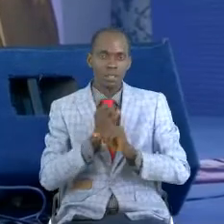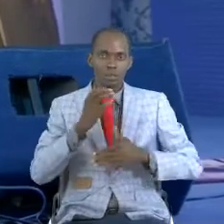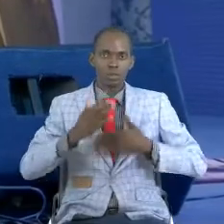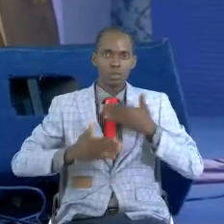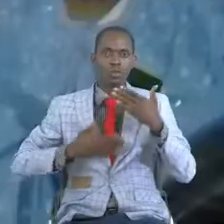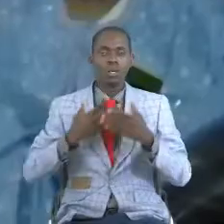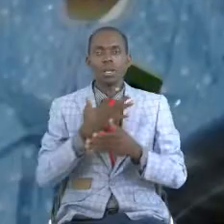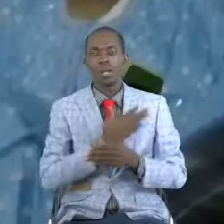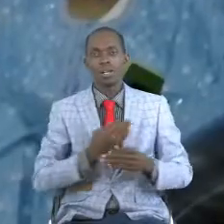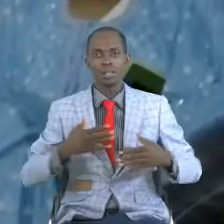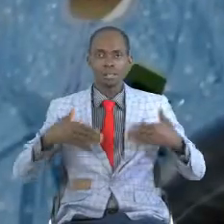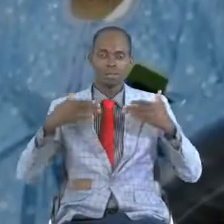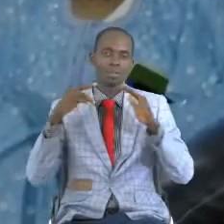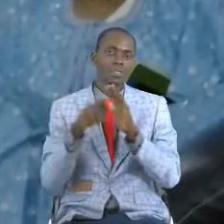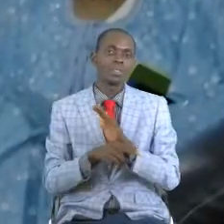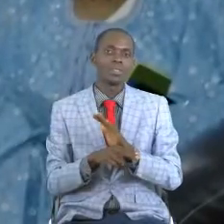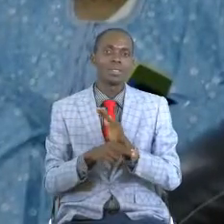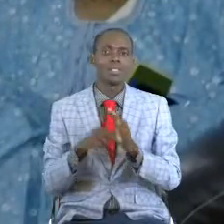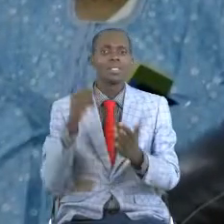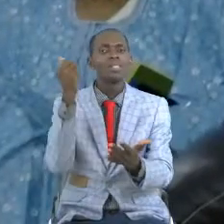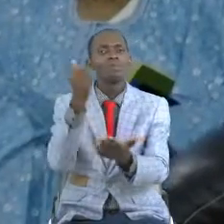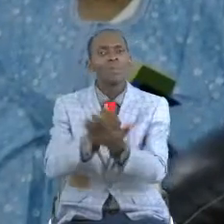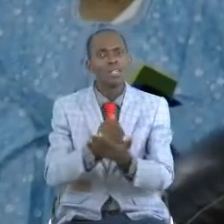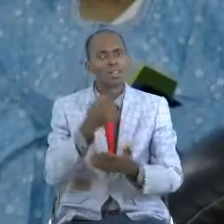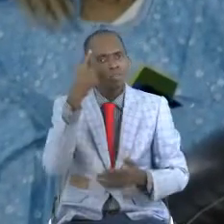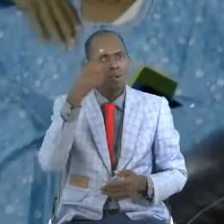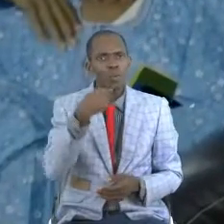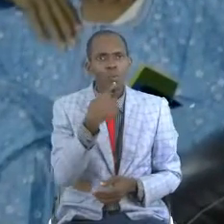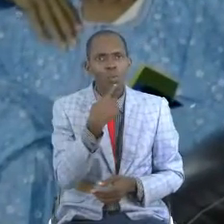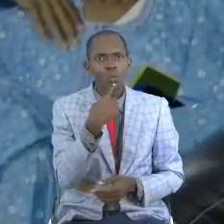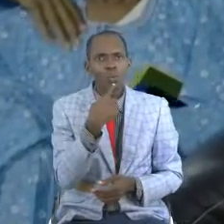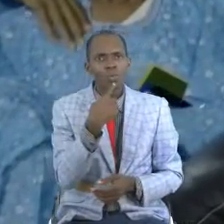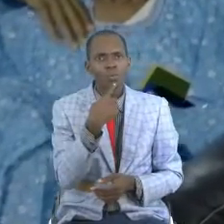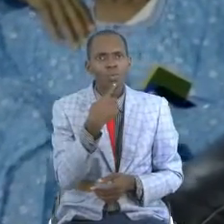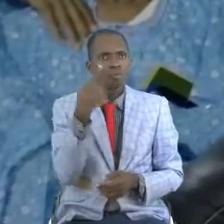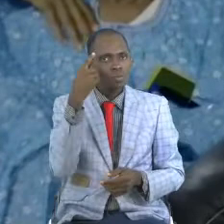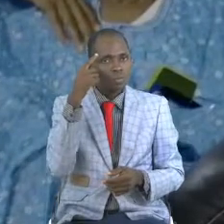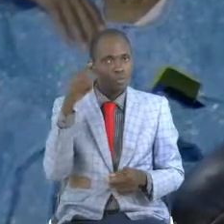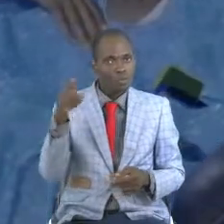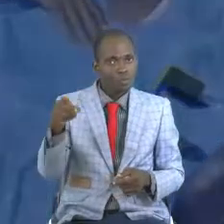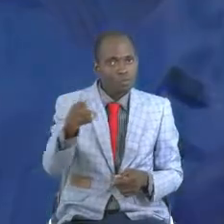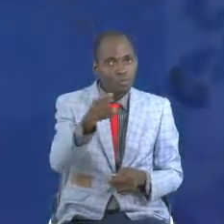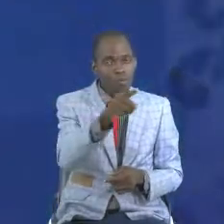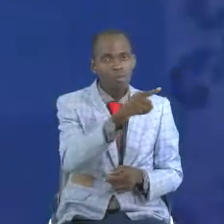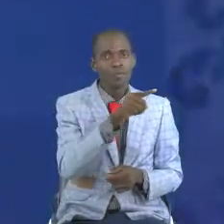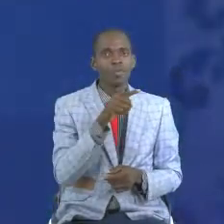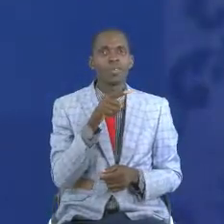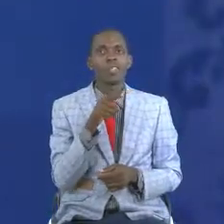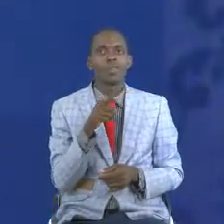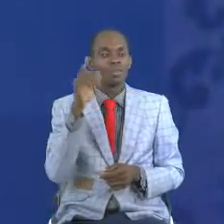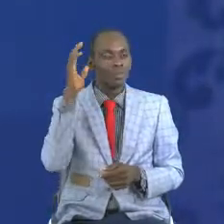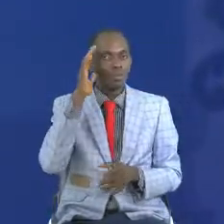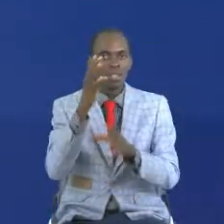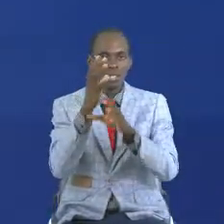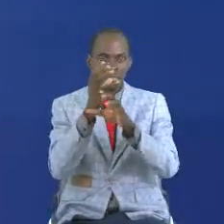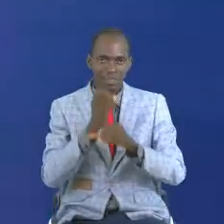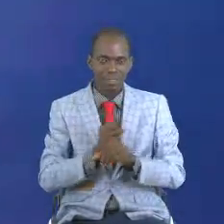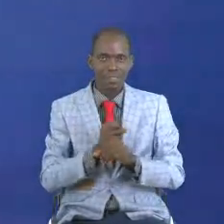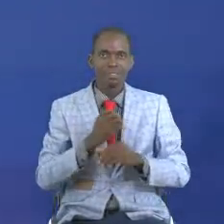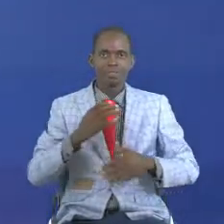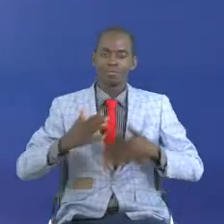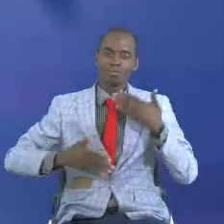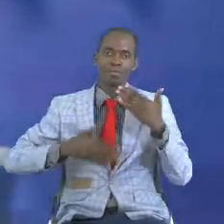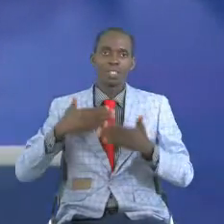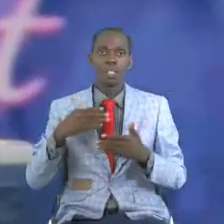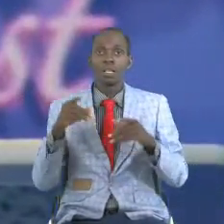gladness. Who are they? They shall obtain joy and gladness. As you